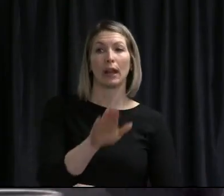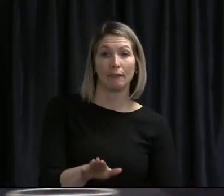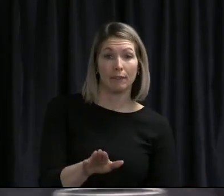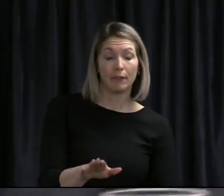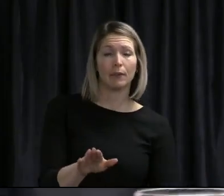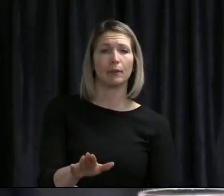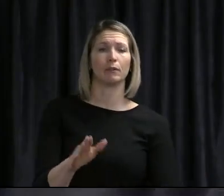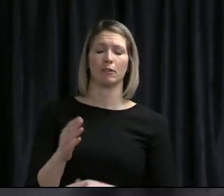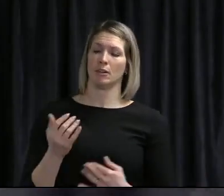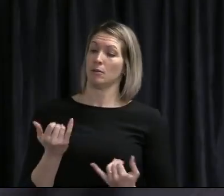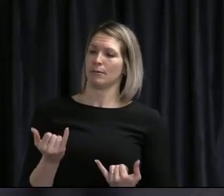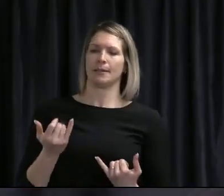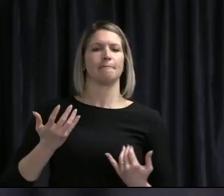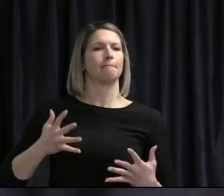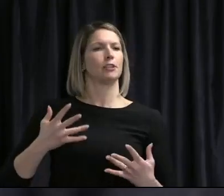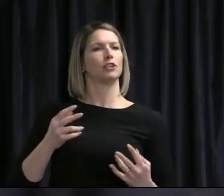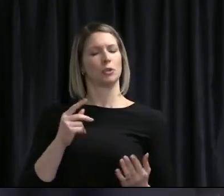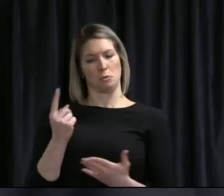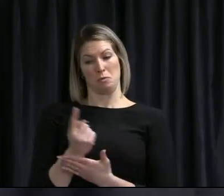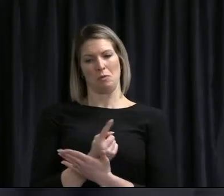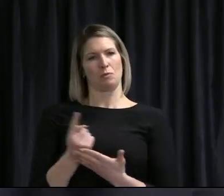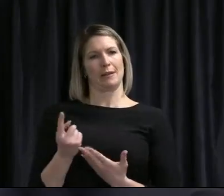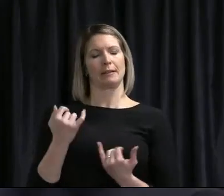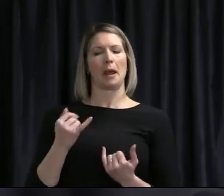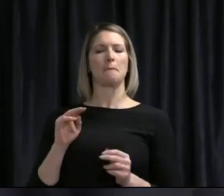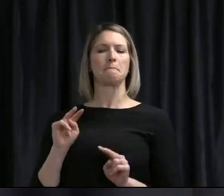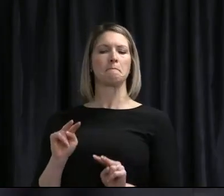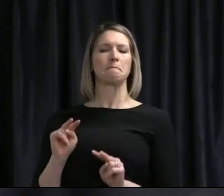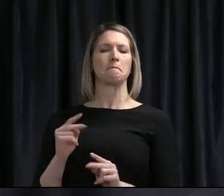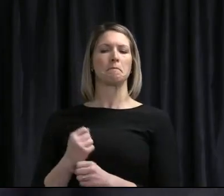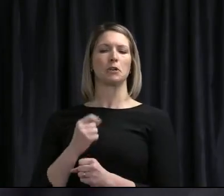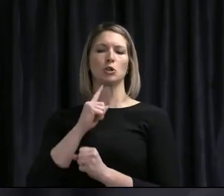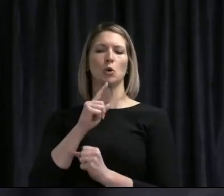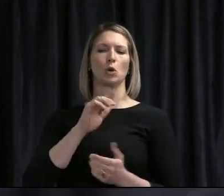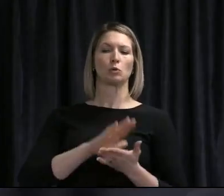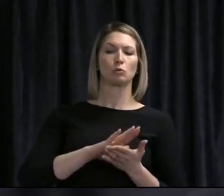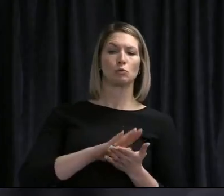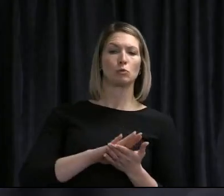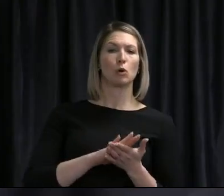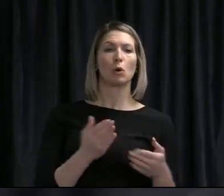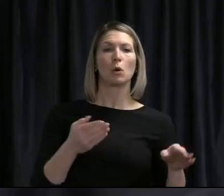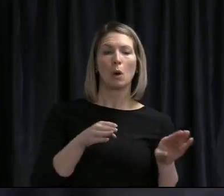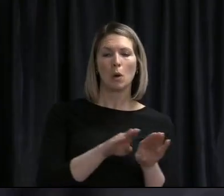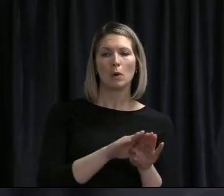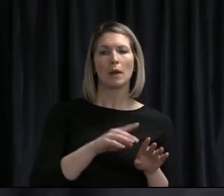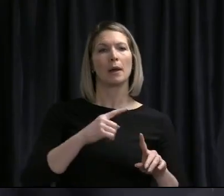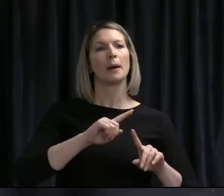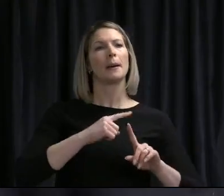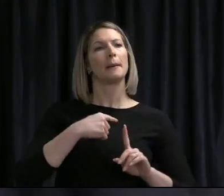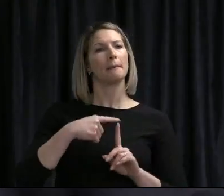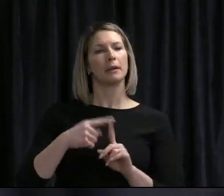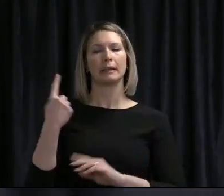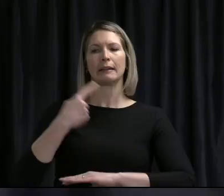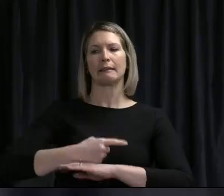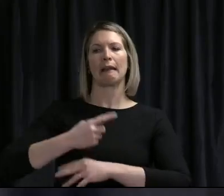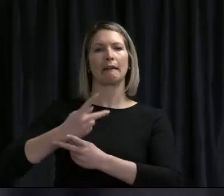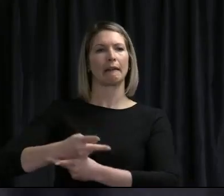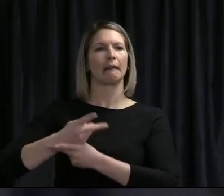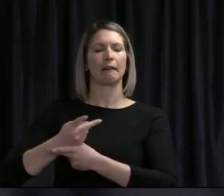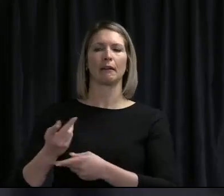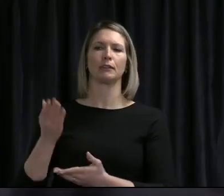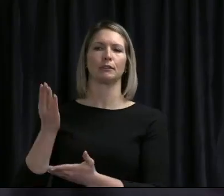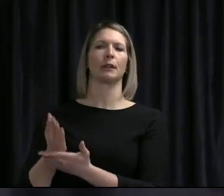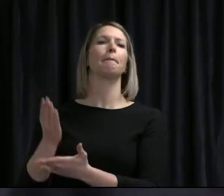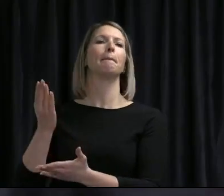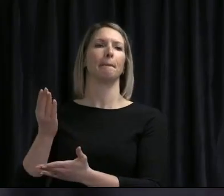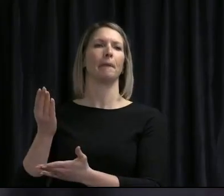the situation very closely with regards to potential school and childcare centre closures. There have been many discussions in the